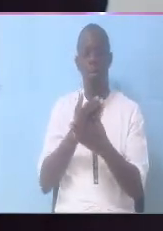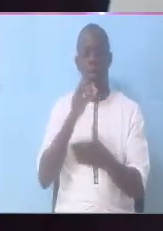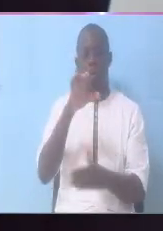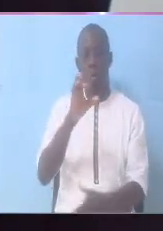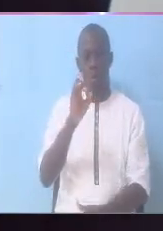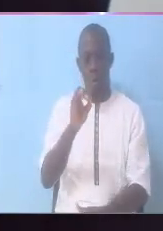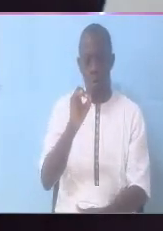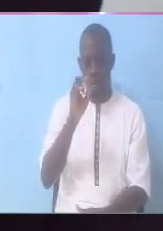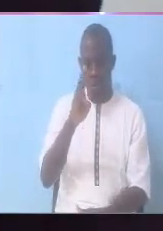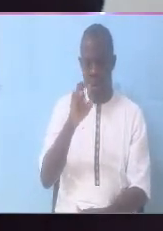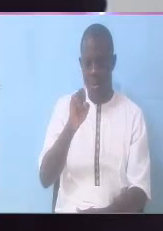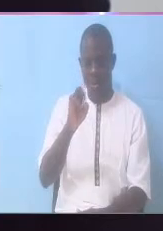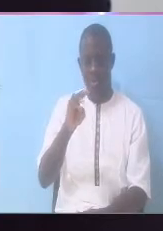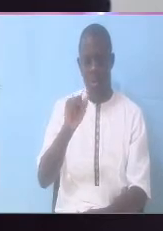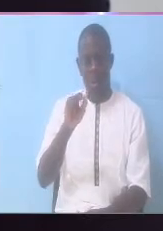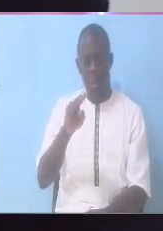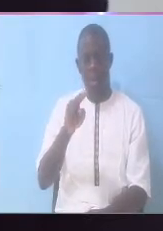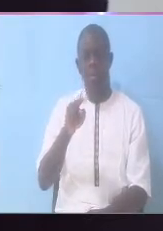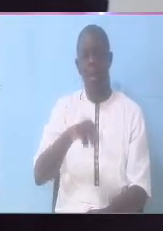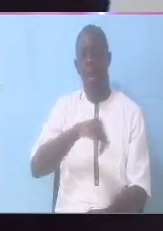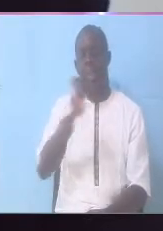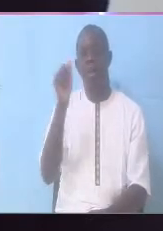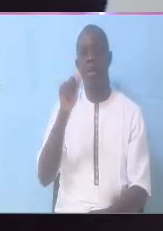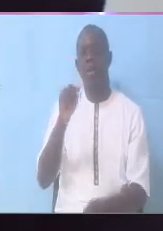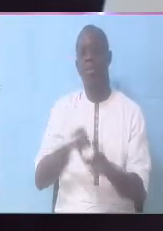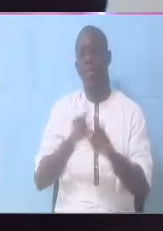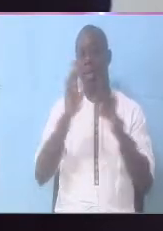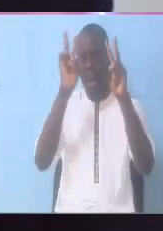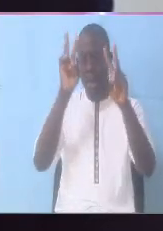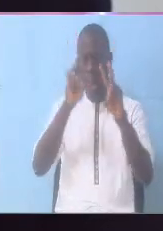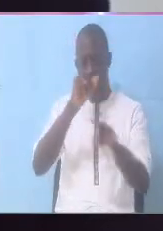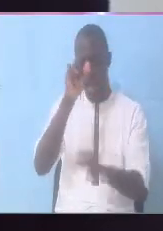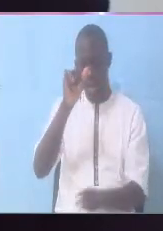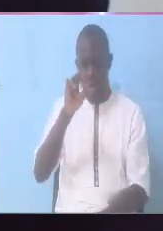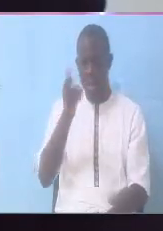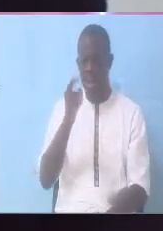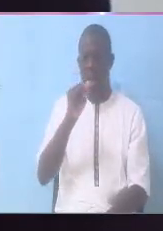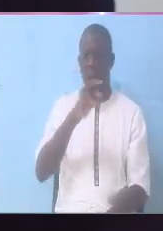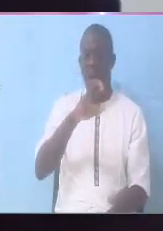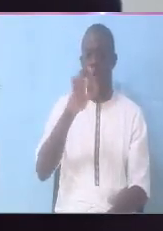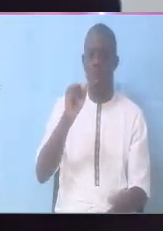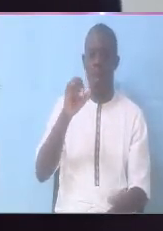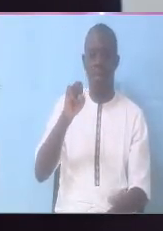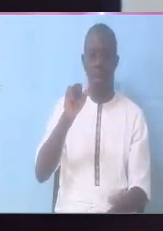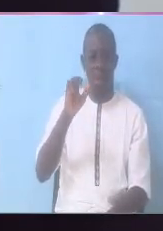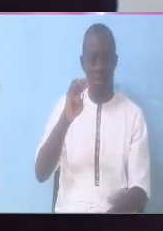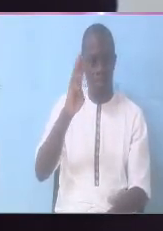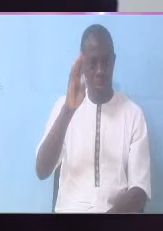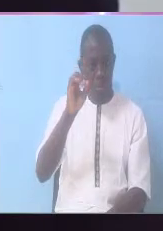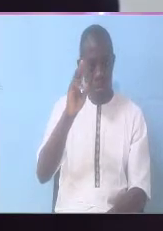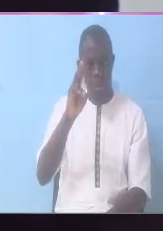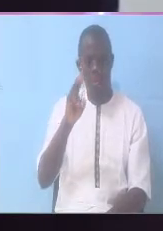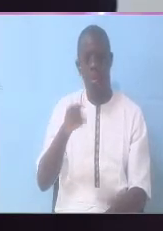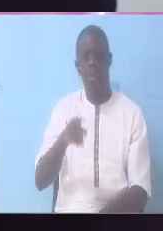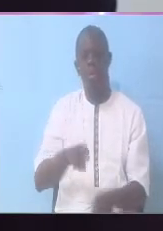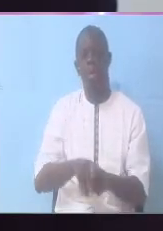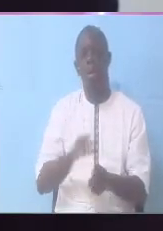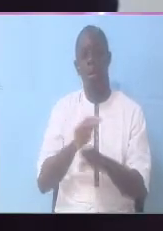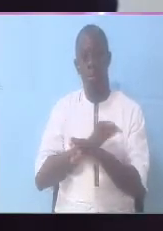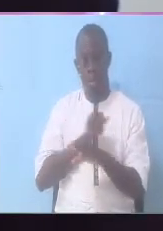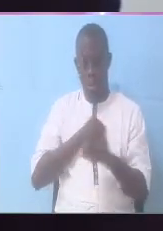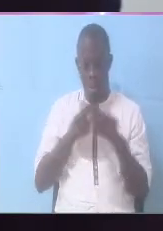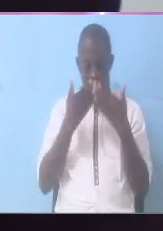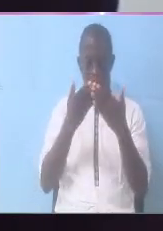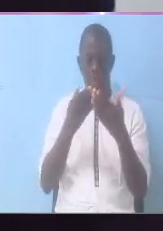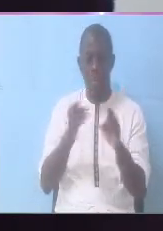Yahya Jammeh, Hari Sambu. All right. Lantombo was in there, and I said it before. Even in the morning when Tumbul was leaving